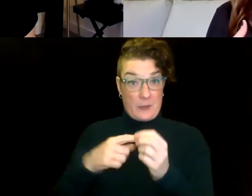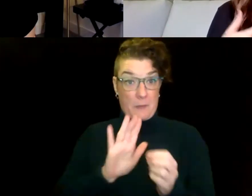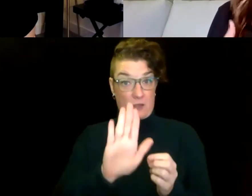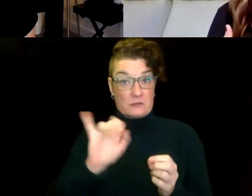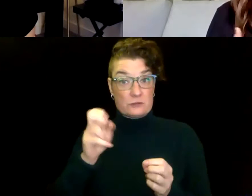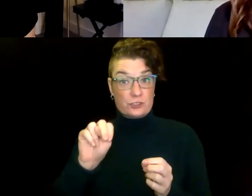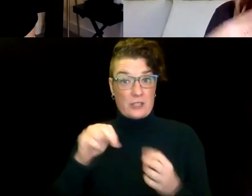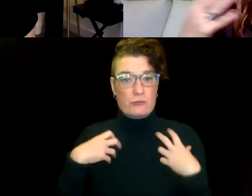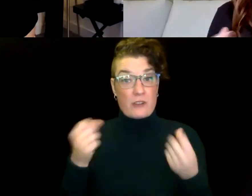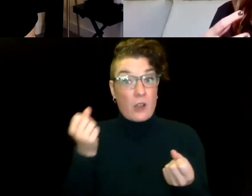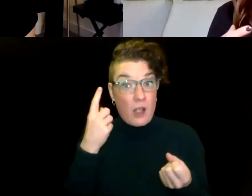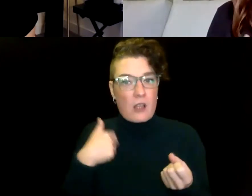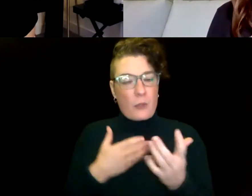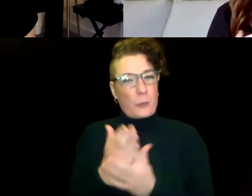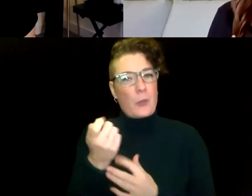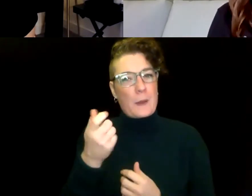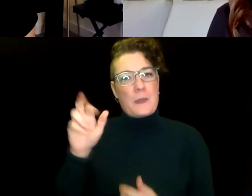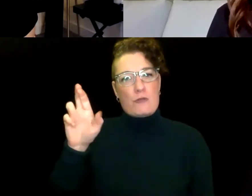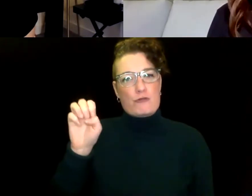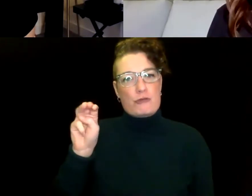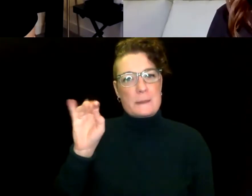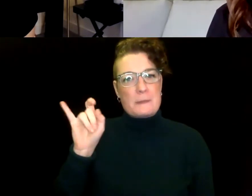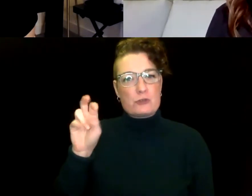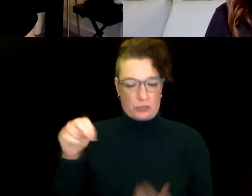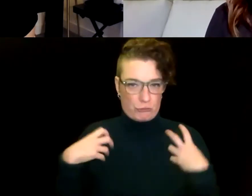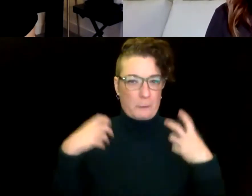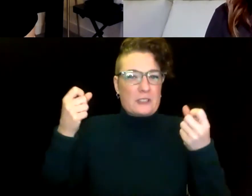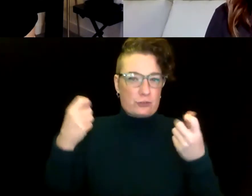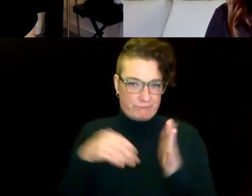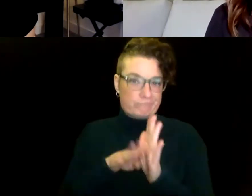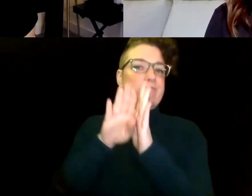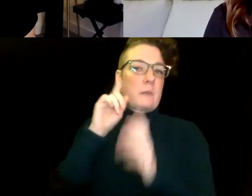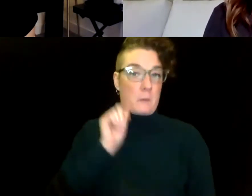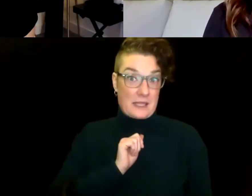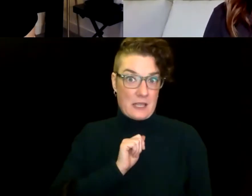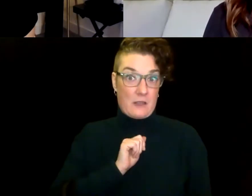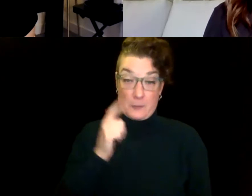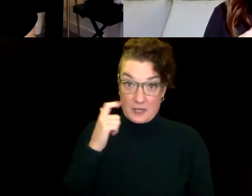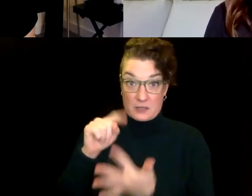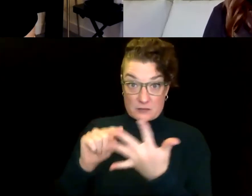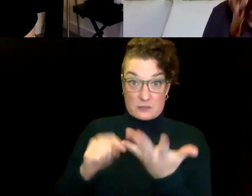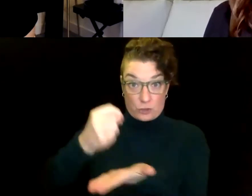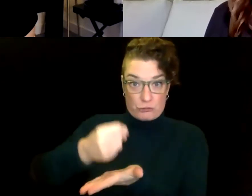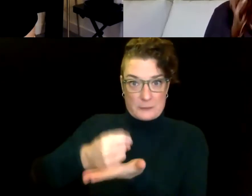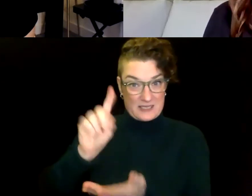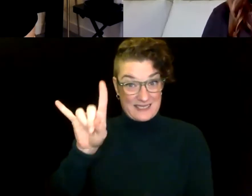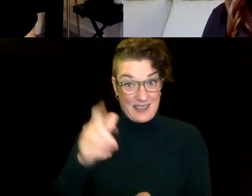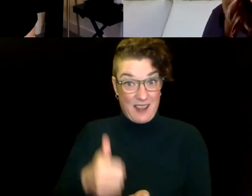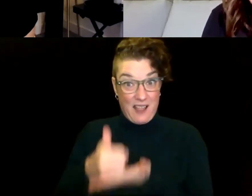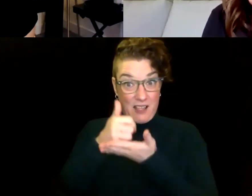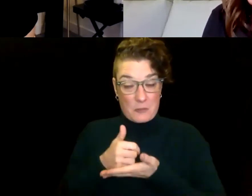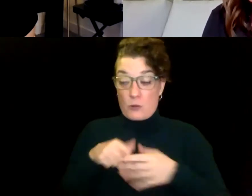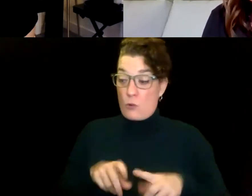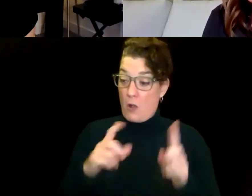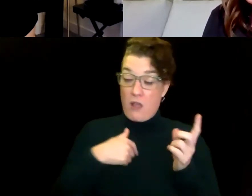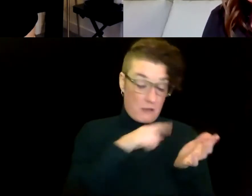experiencing a bit of my own remission because these treatments were in fact helping. And as a part of doing this research, I